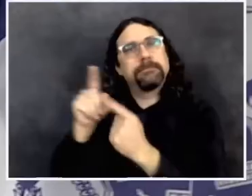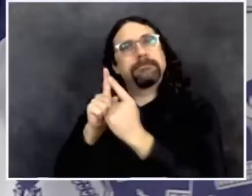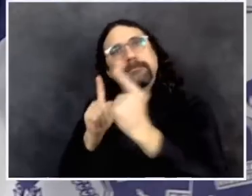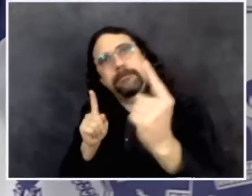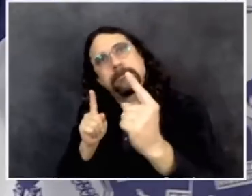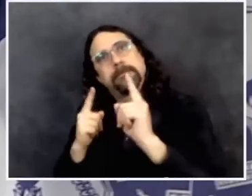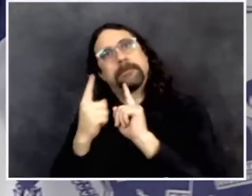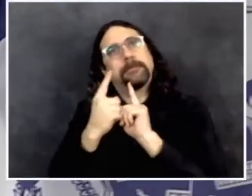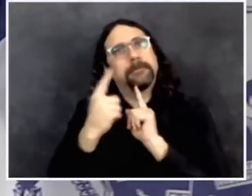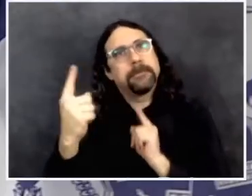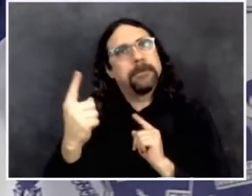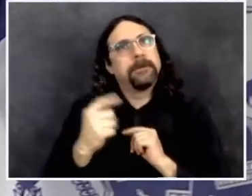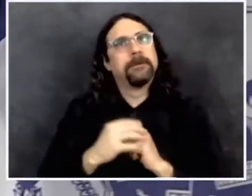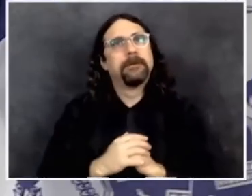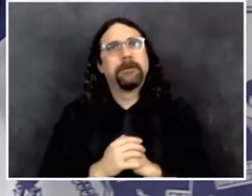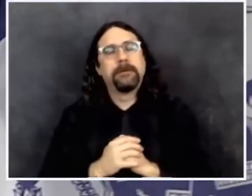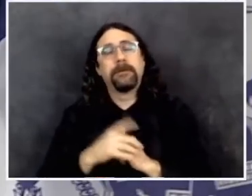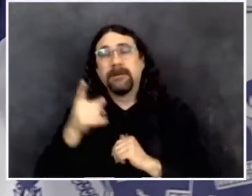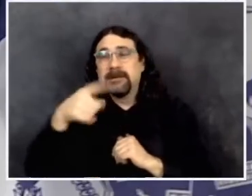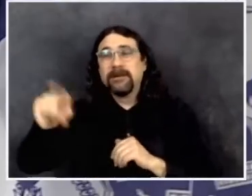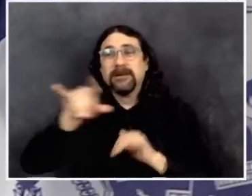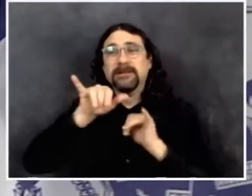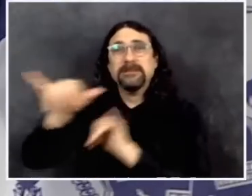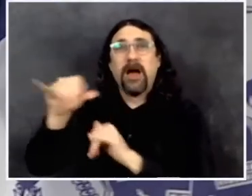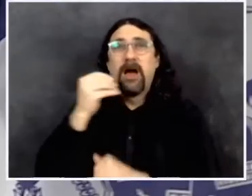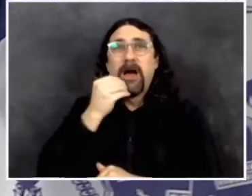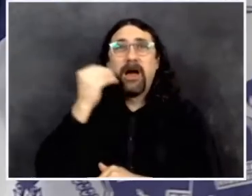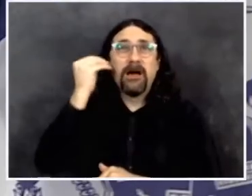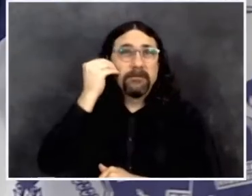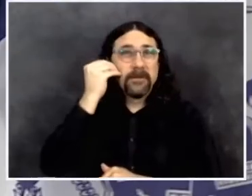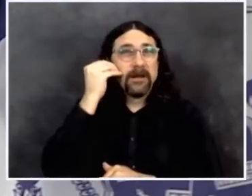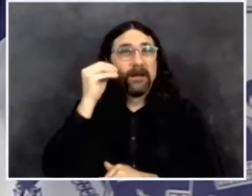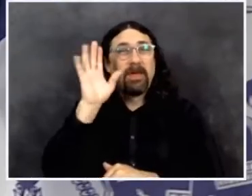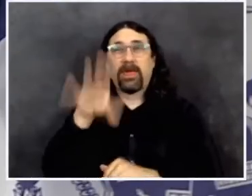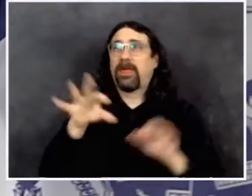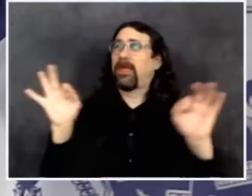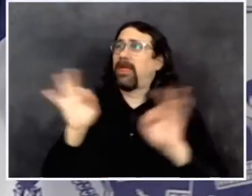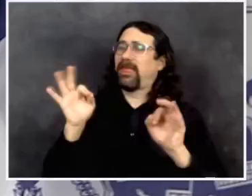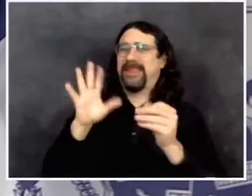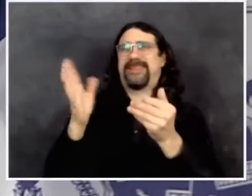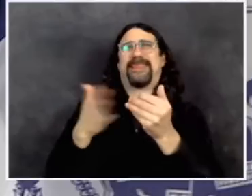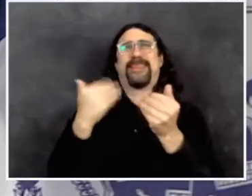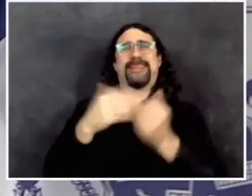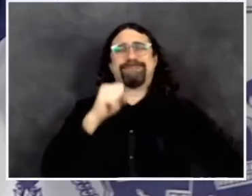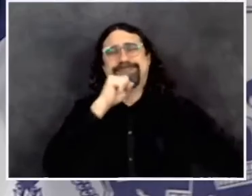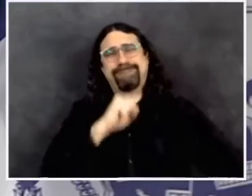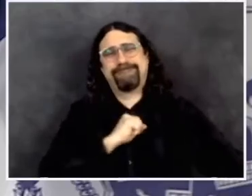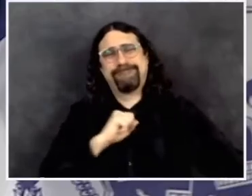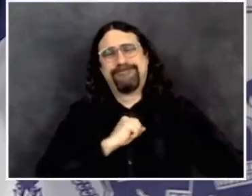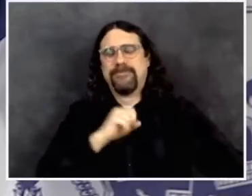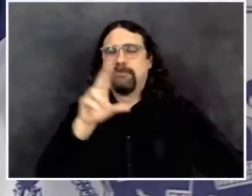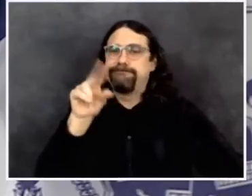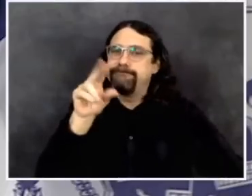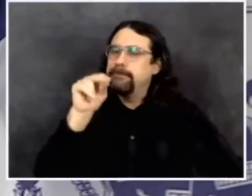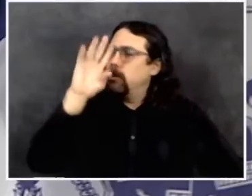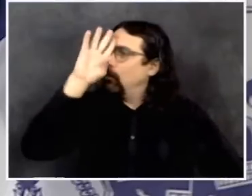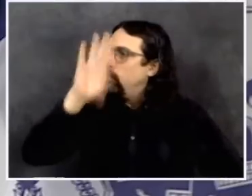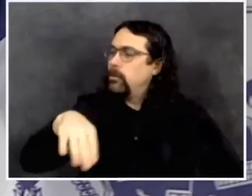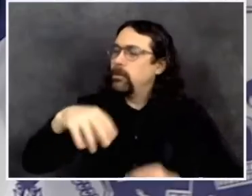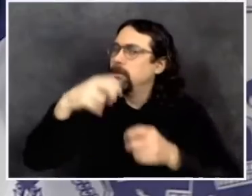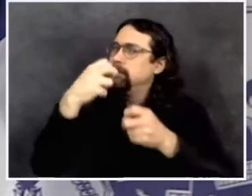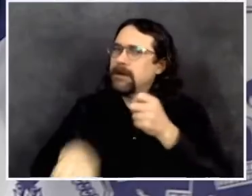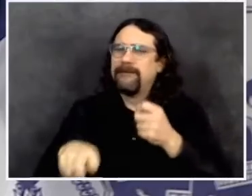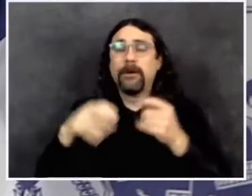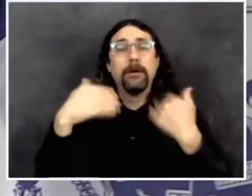too. On Friday night, I went over to Elmhurst Hospital in Queens, which has been the epicenter of